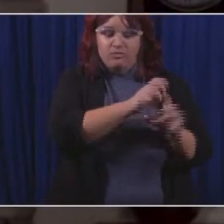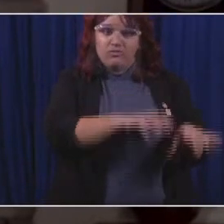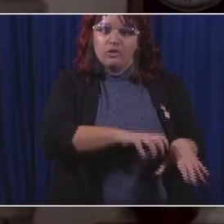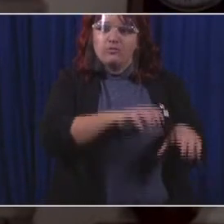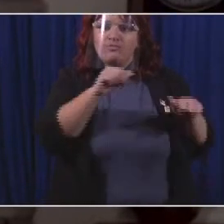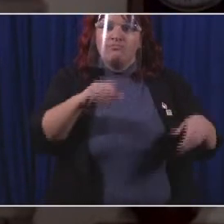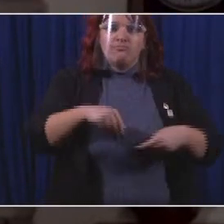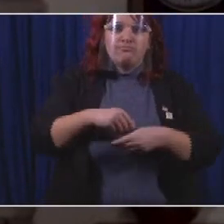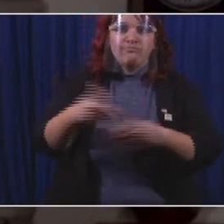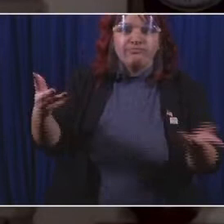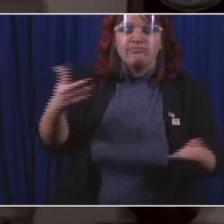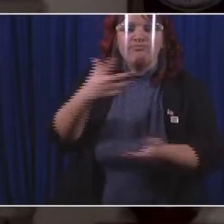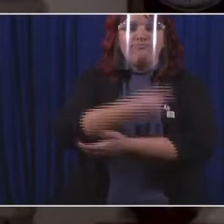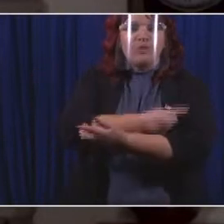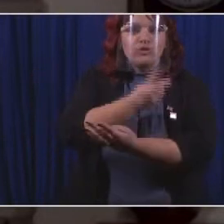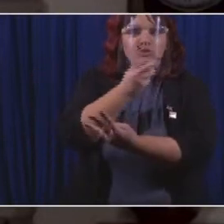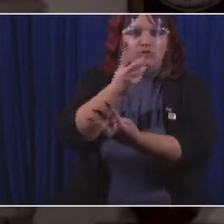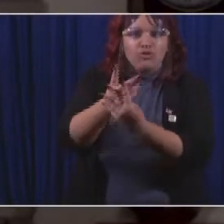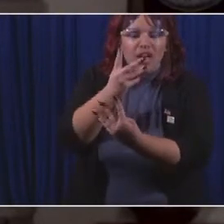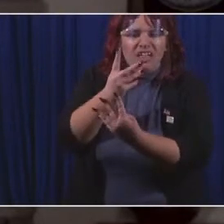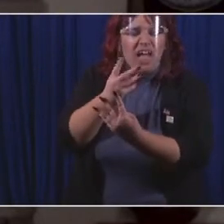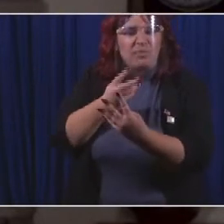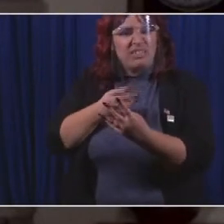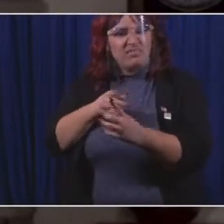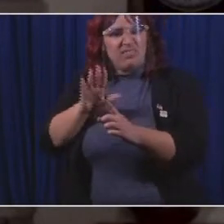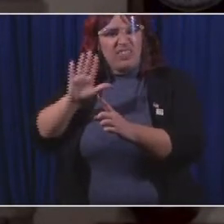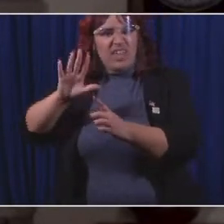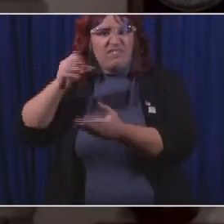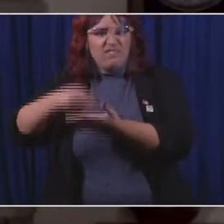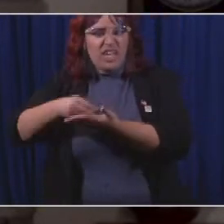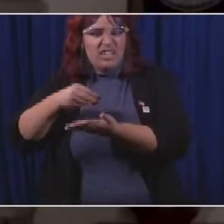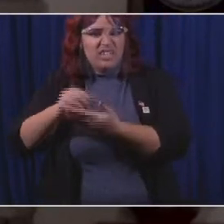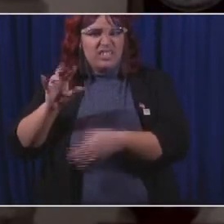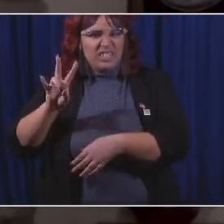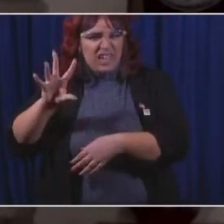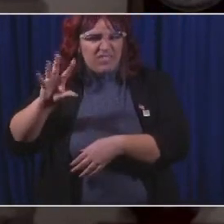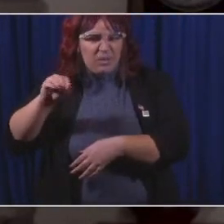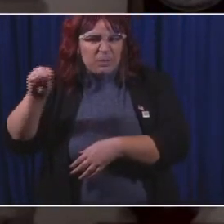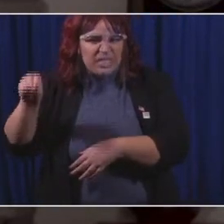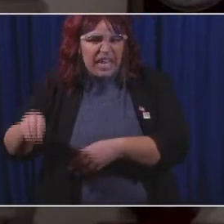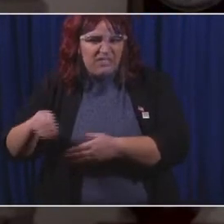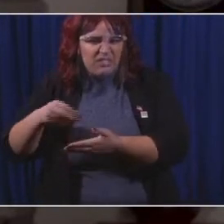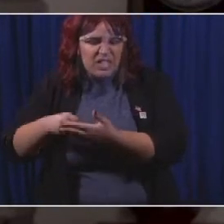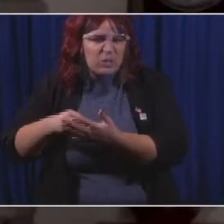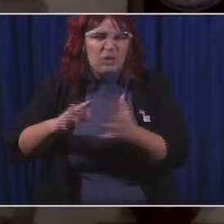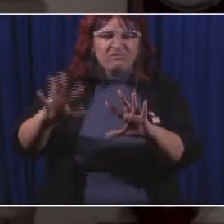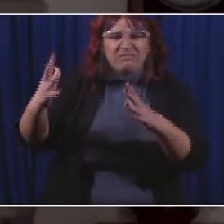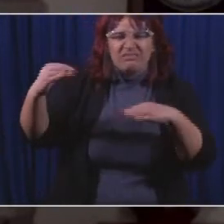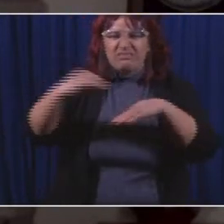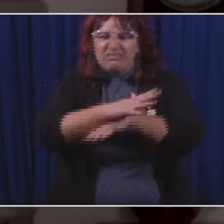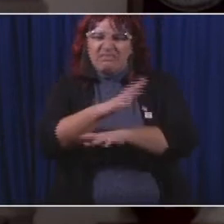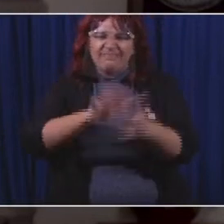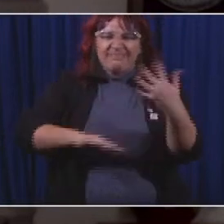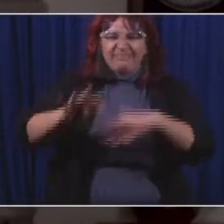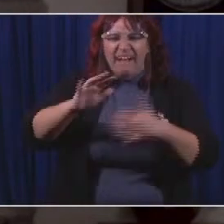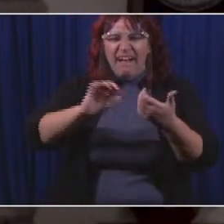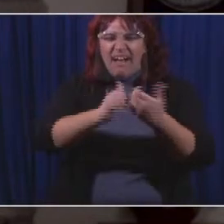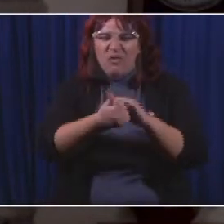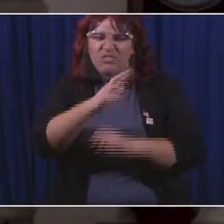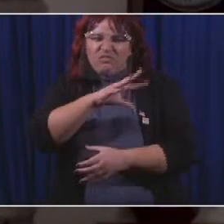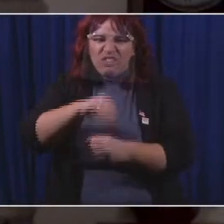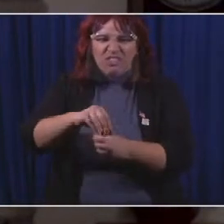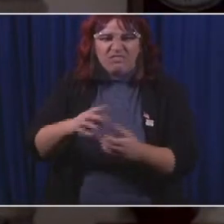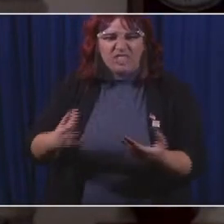extension at a 75% funding level. Sure. National Guard has been involved in multiple